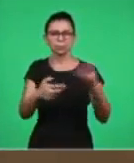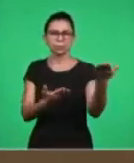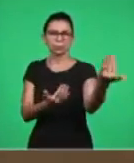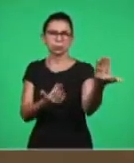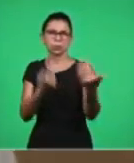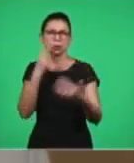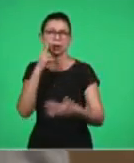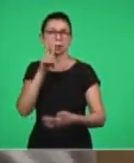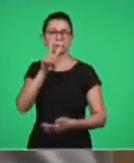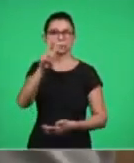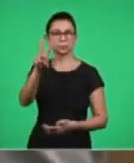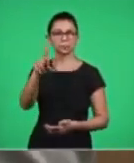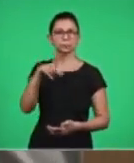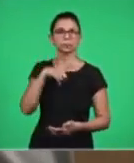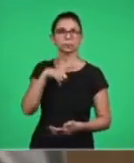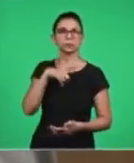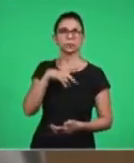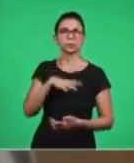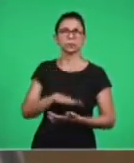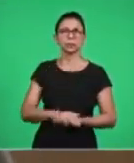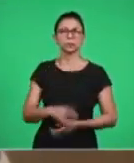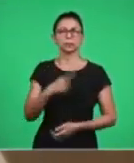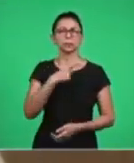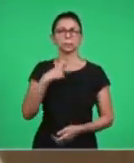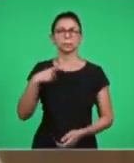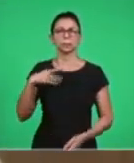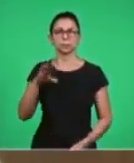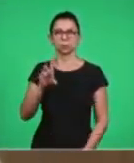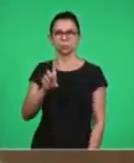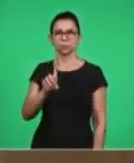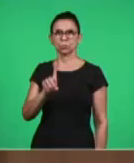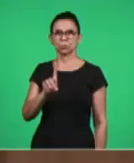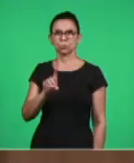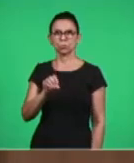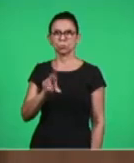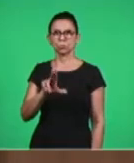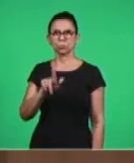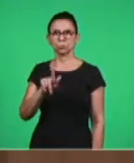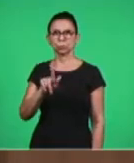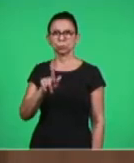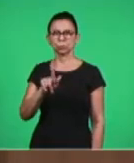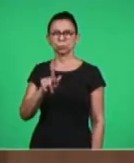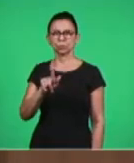and the youth are going to have visions. Pastor Douglas from the Church of the Glory.